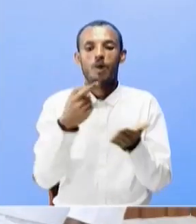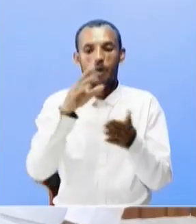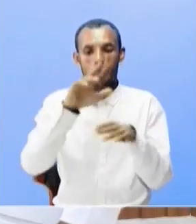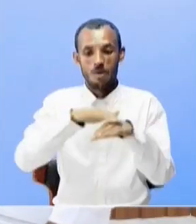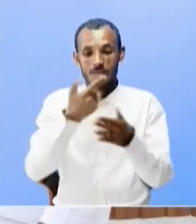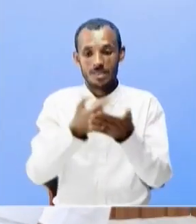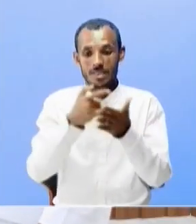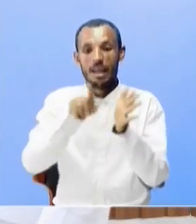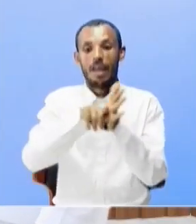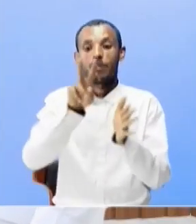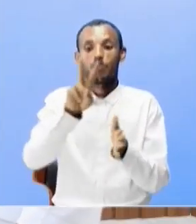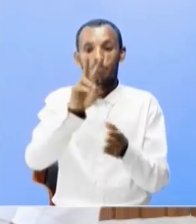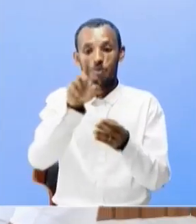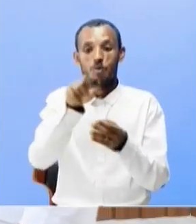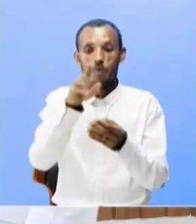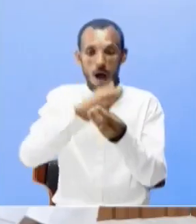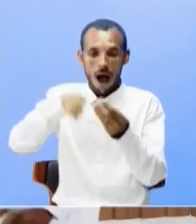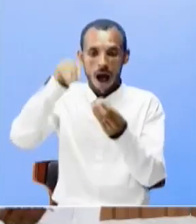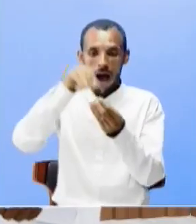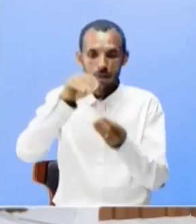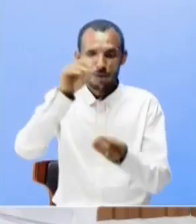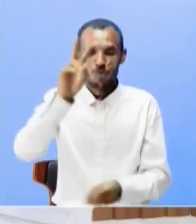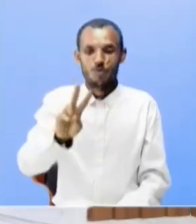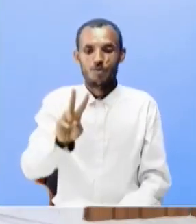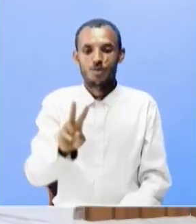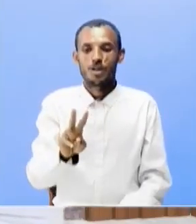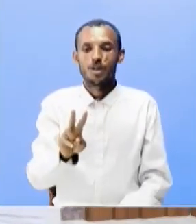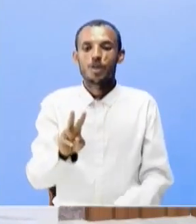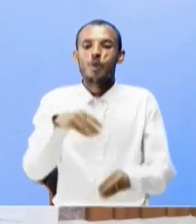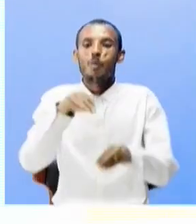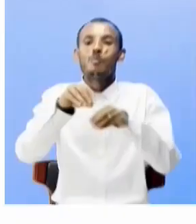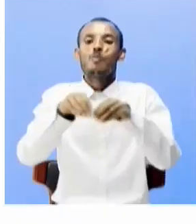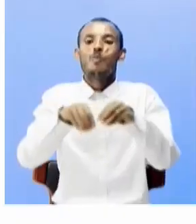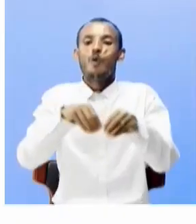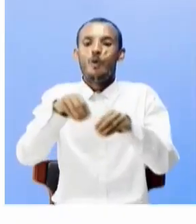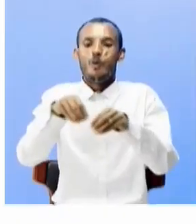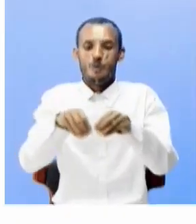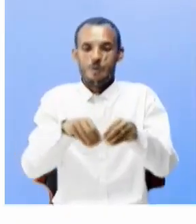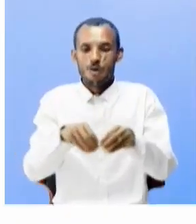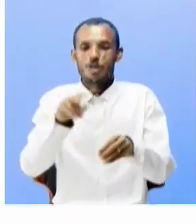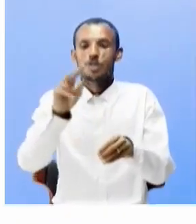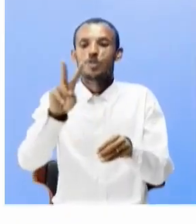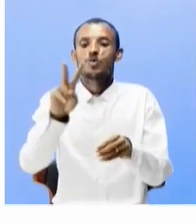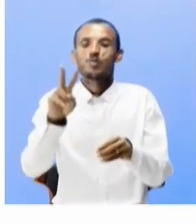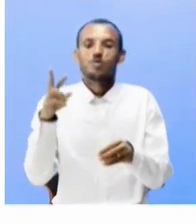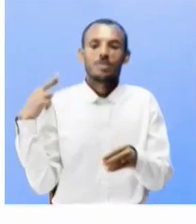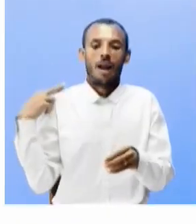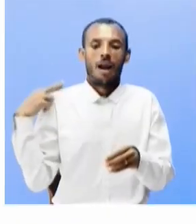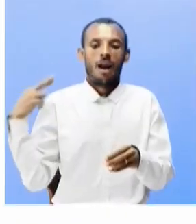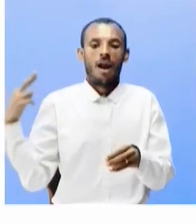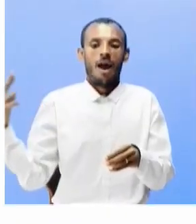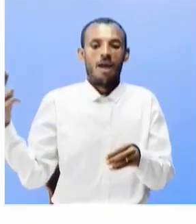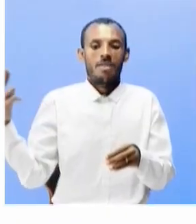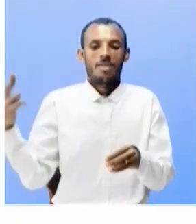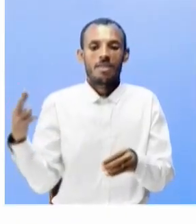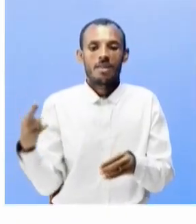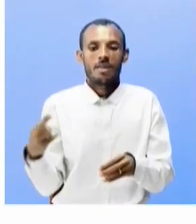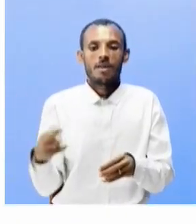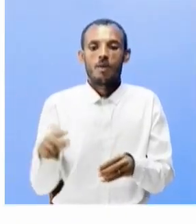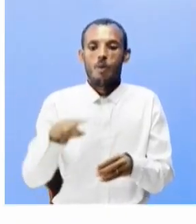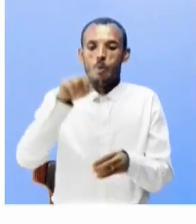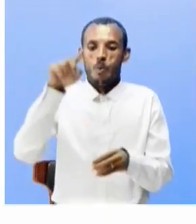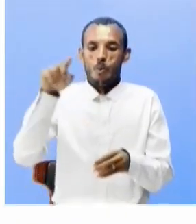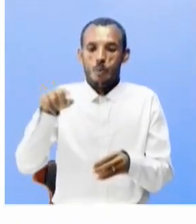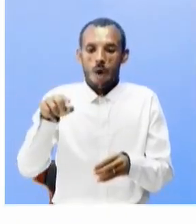-2, you add 2. That means you move 2 units to the right. Therefore, let's move 2 units.